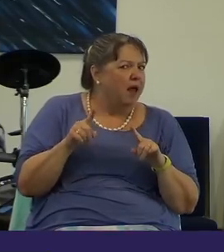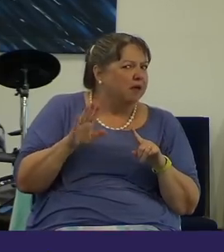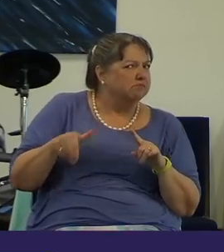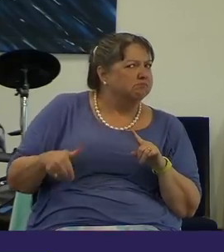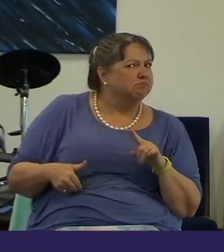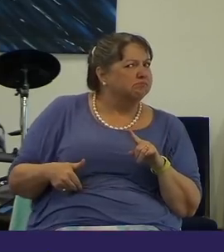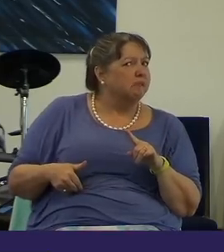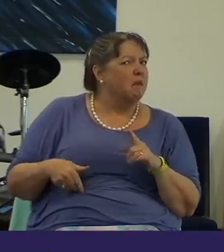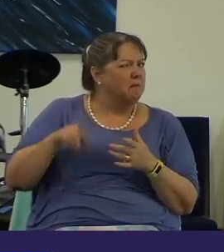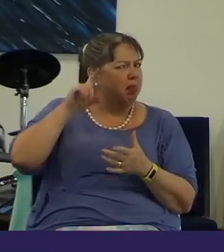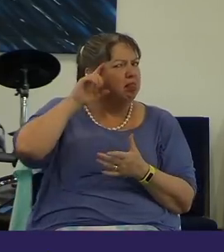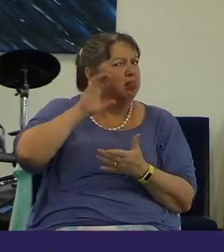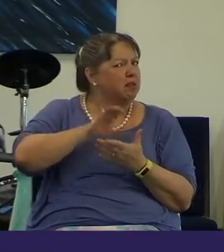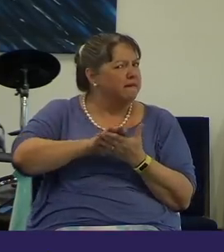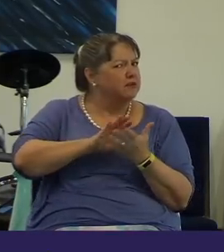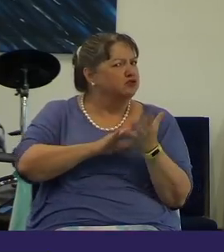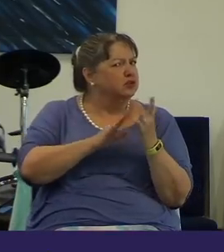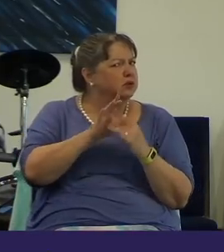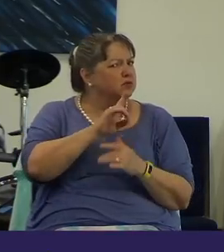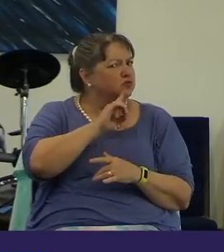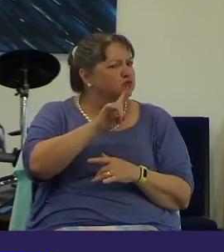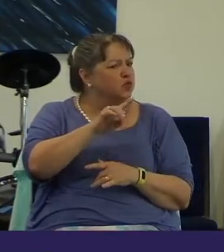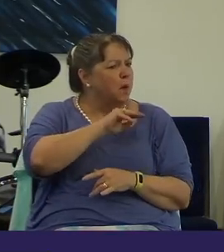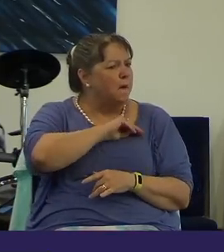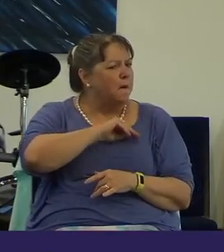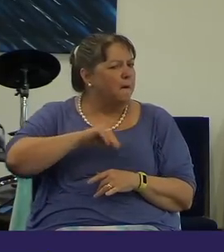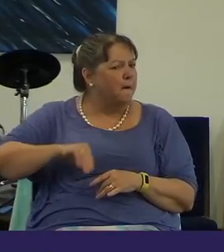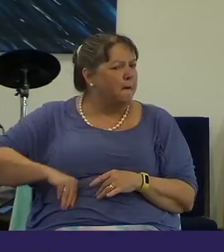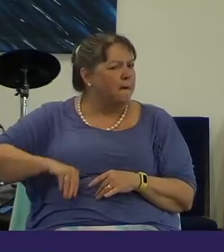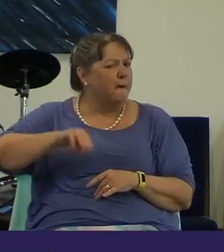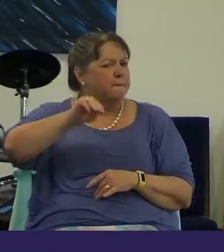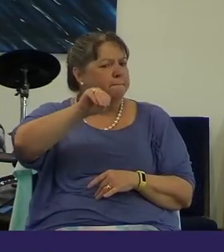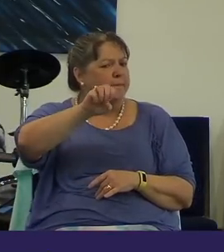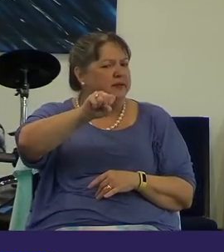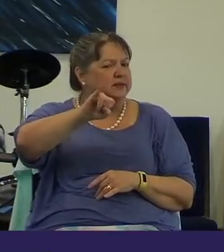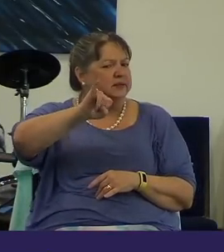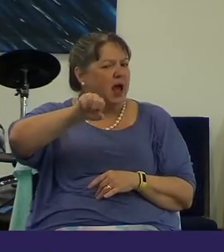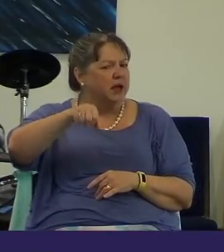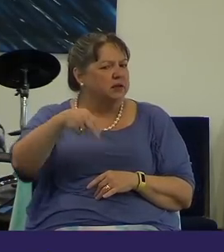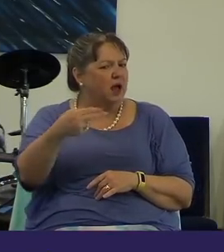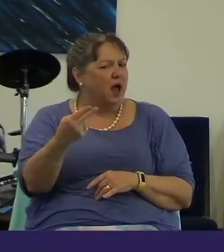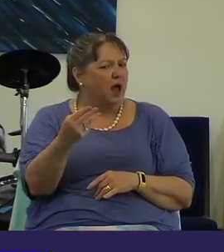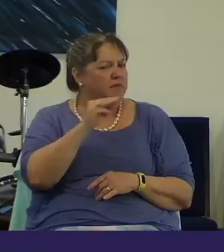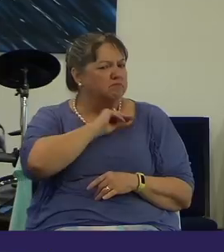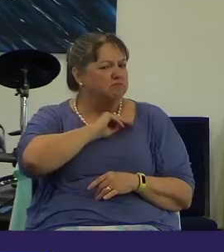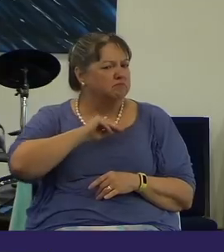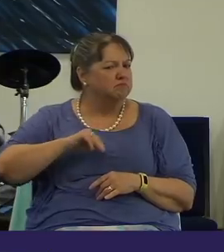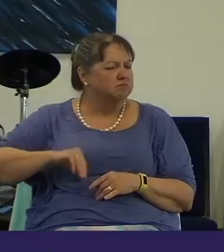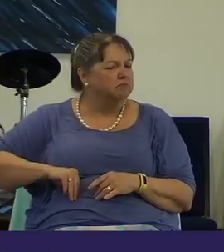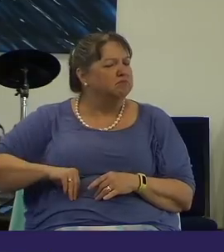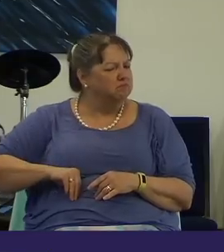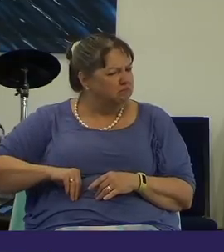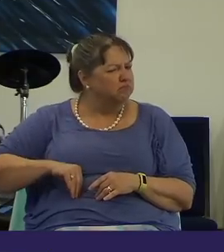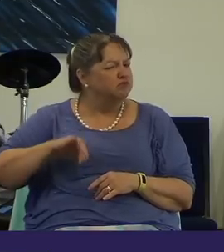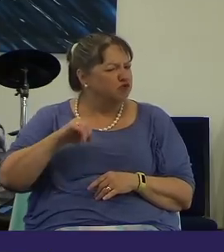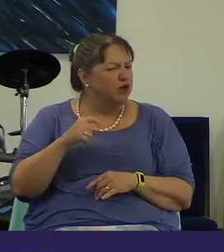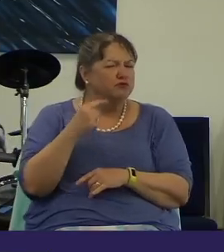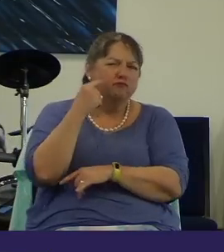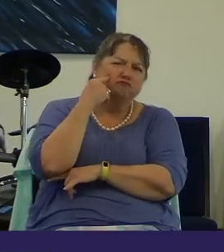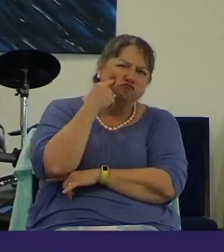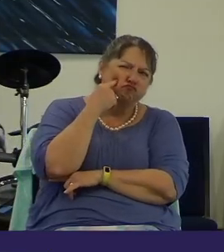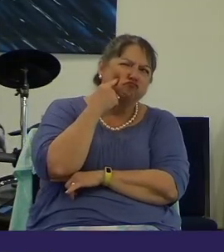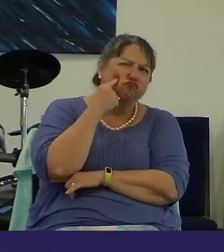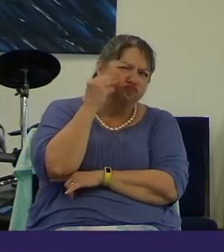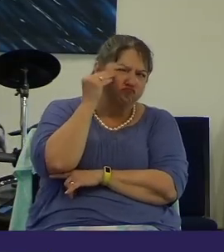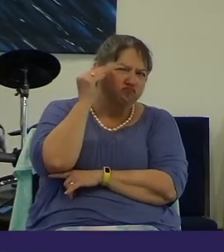He hid it from the people. He would have been in trouble. So he was a secret disciple, a secret follower of Christ.